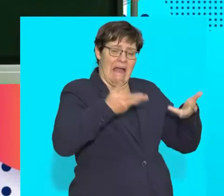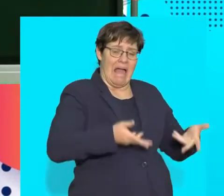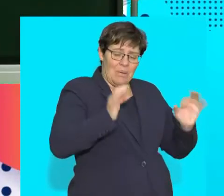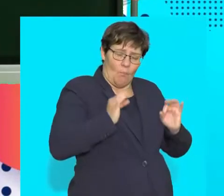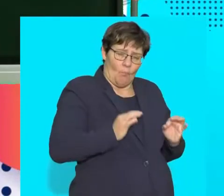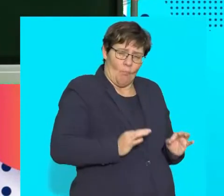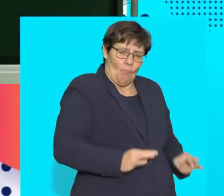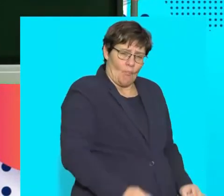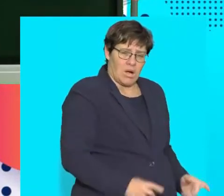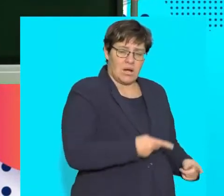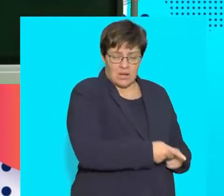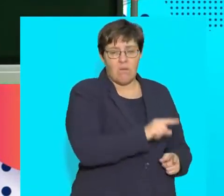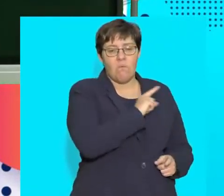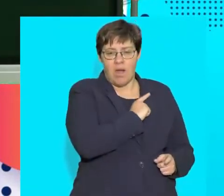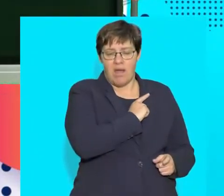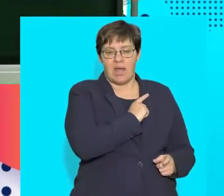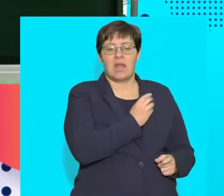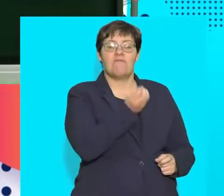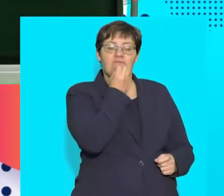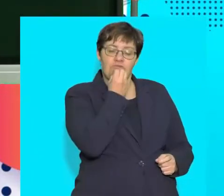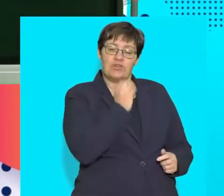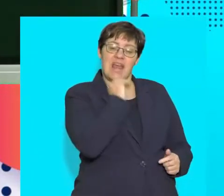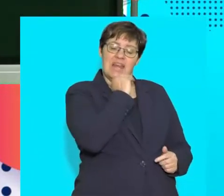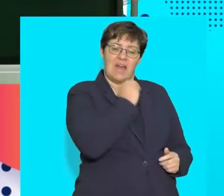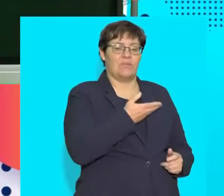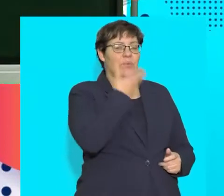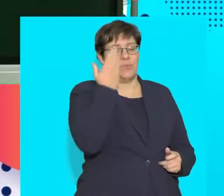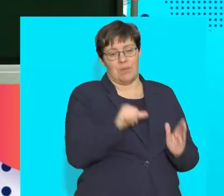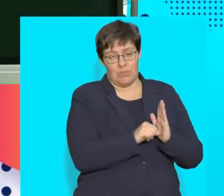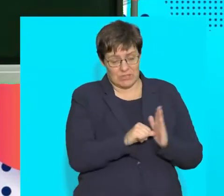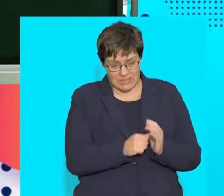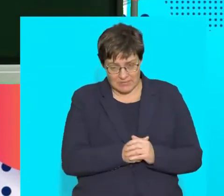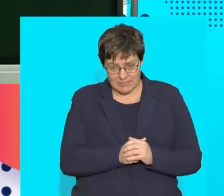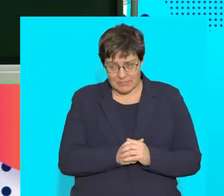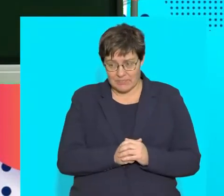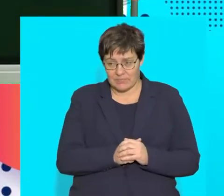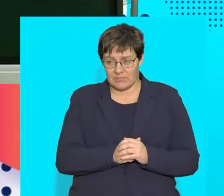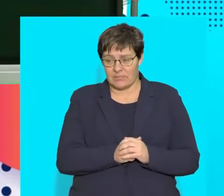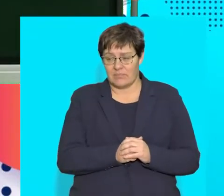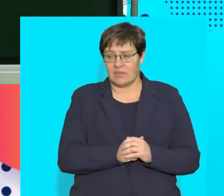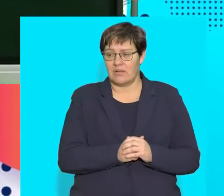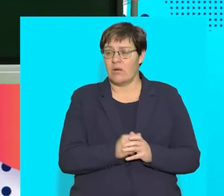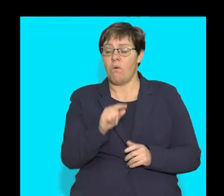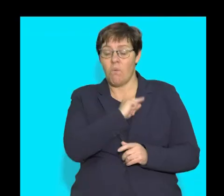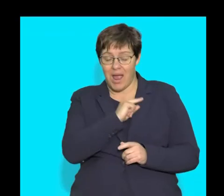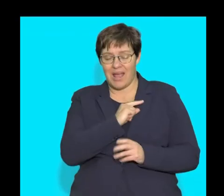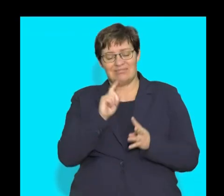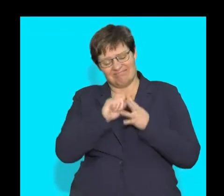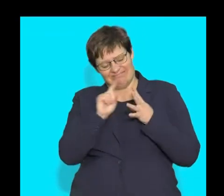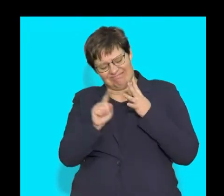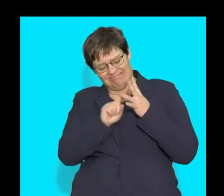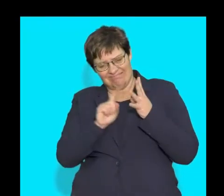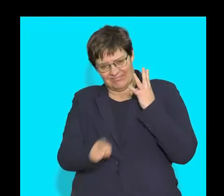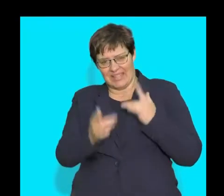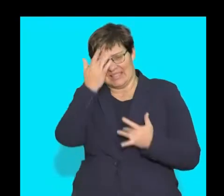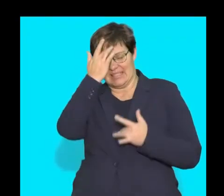being underweight, and that's due to consuming or not consuming enough of the important food groups. Okay, this can lead to a